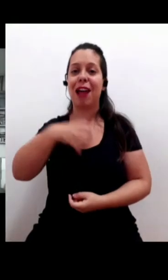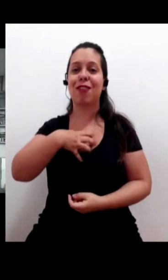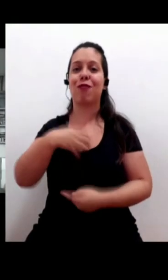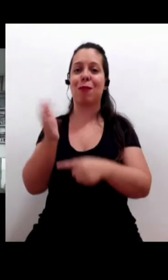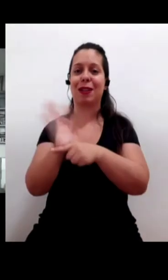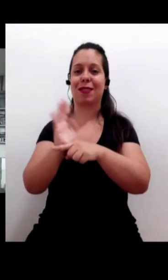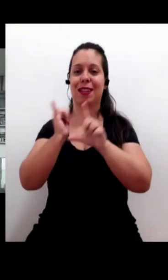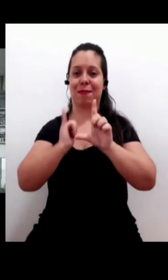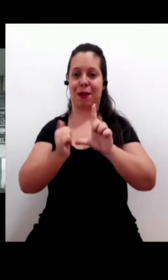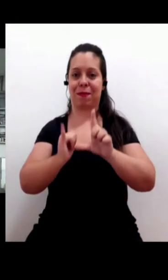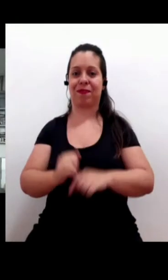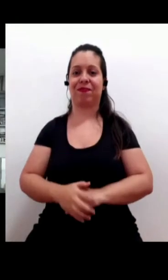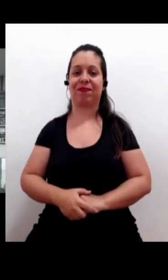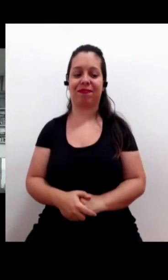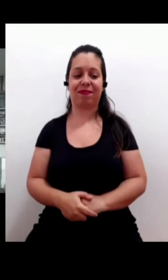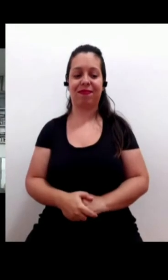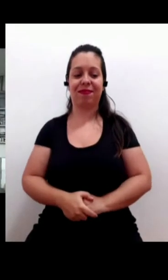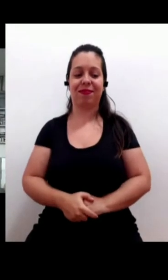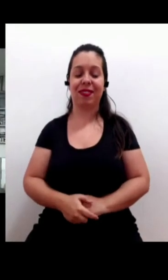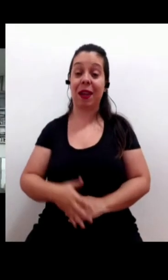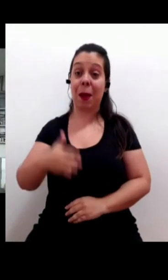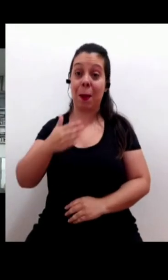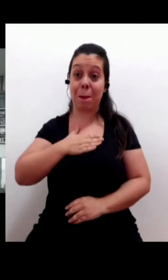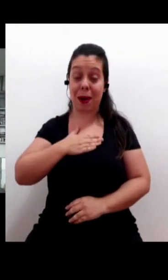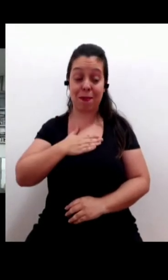surprise for me, Mark,